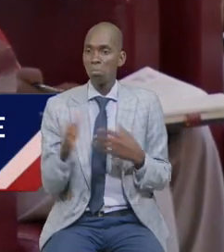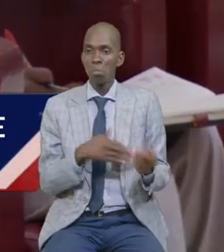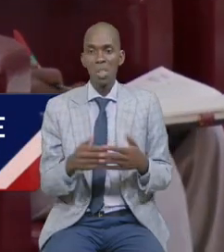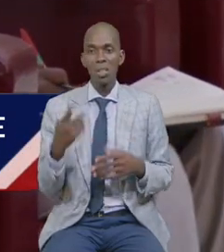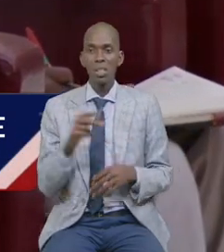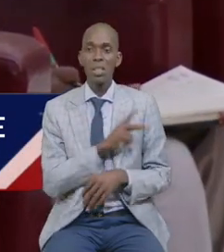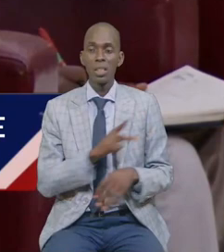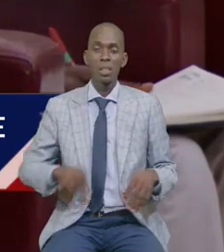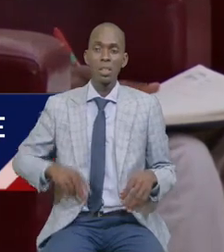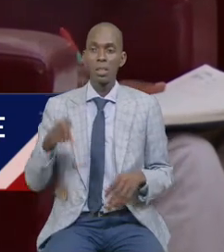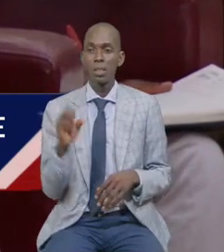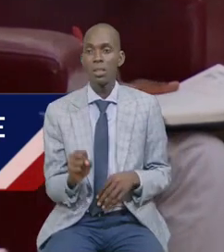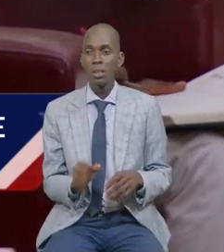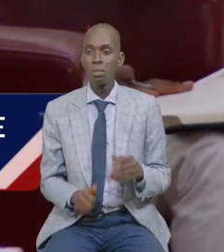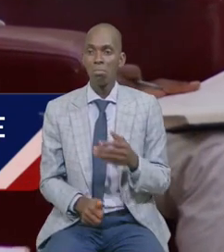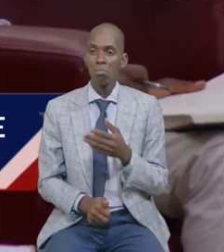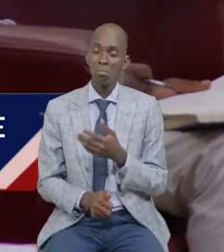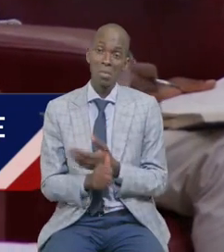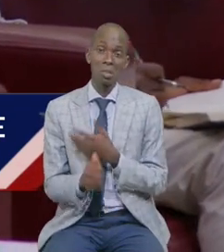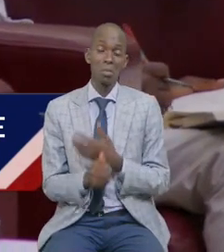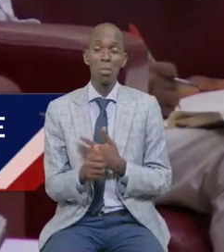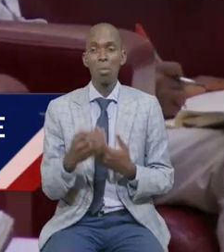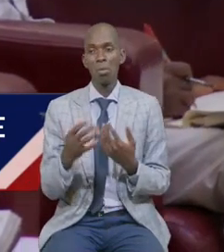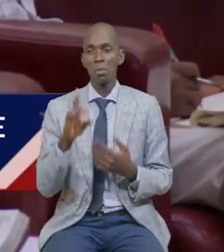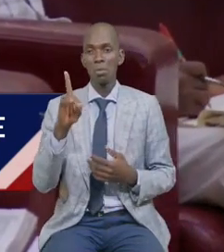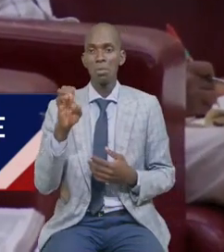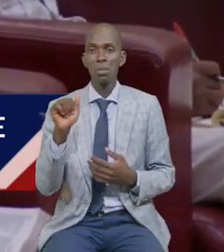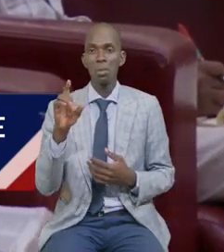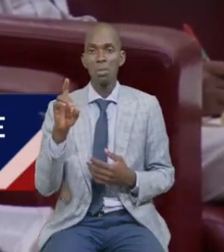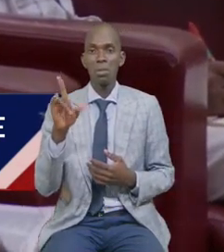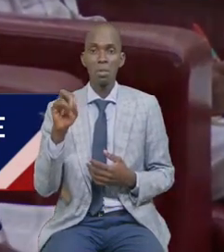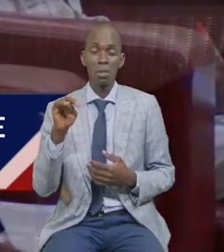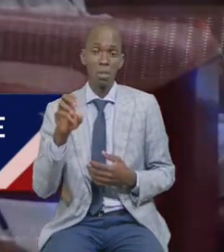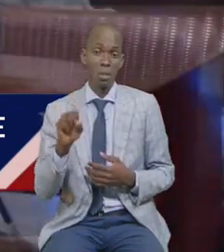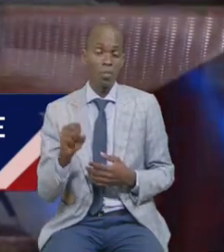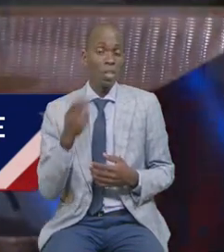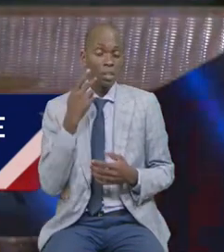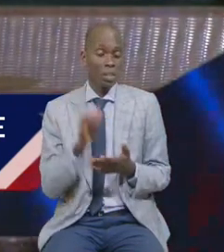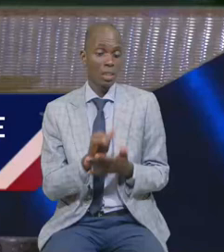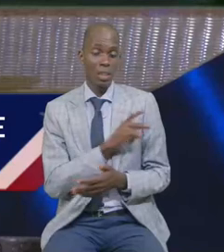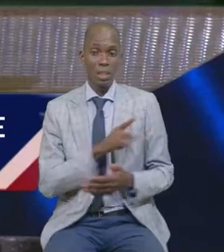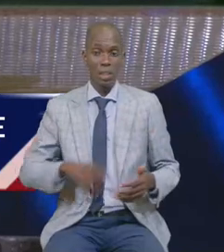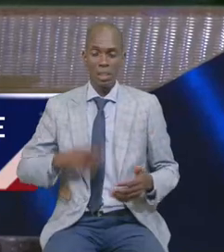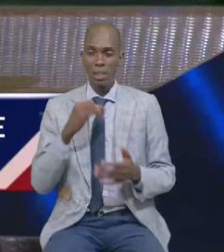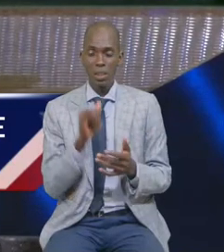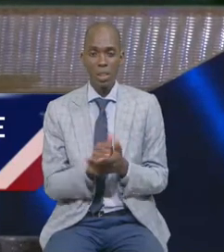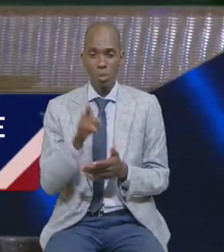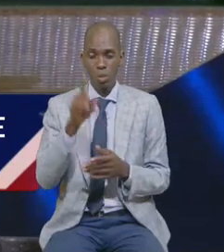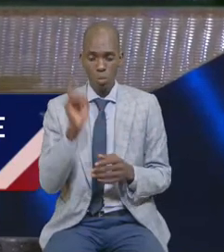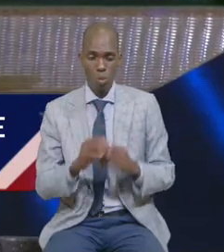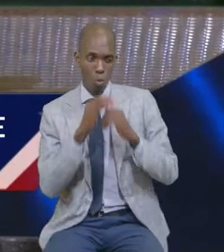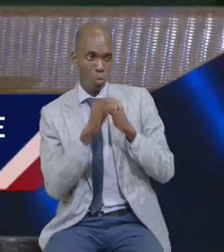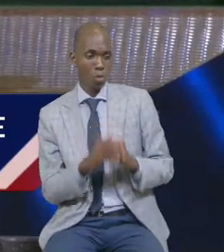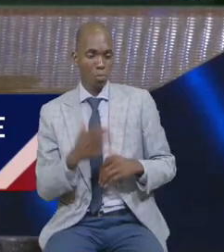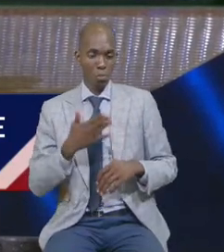said, if you refuse to worship my golden image, and I have decided already, and there is no